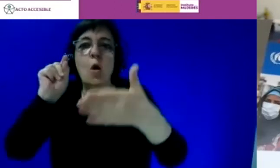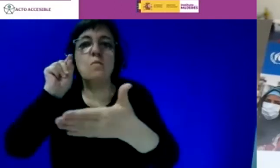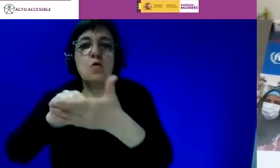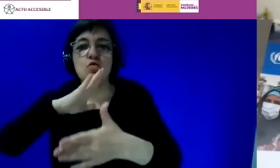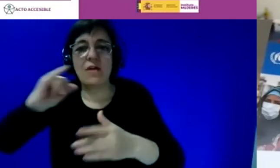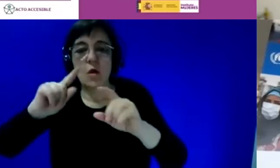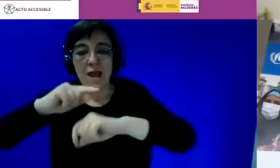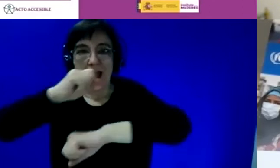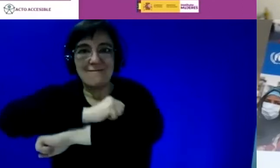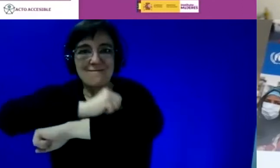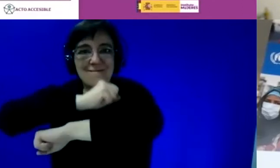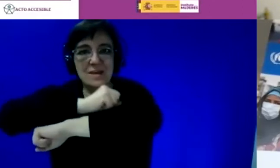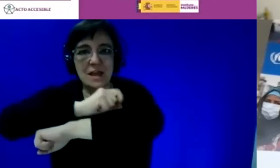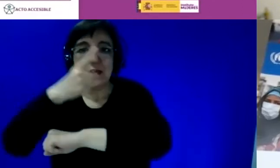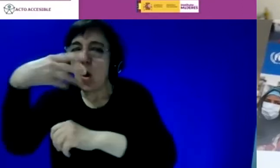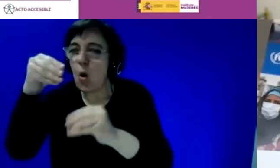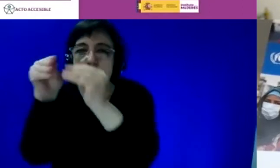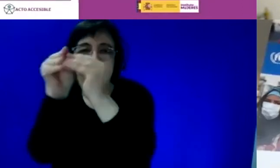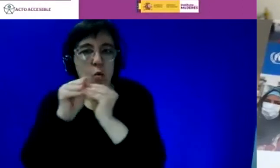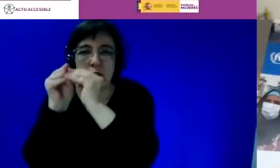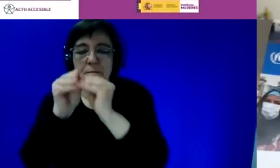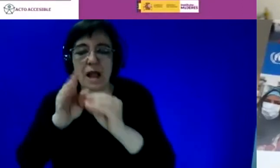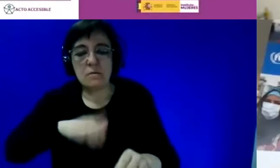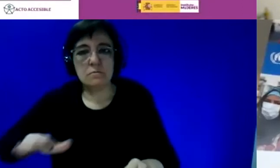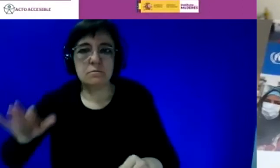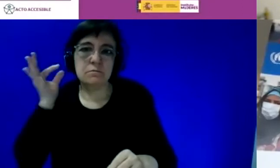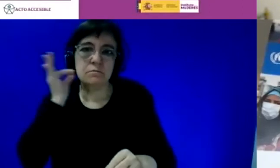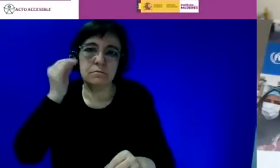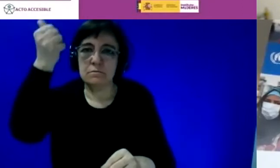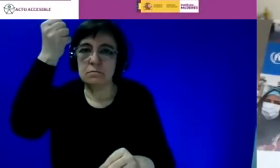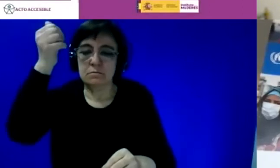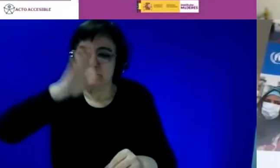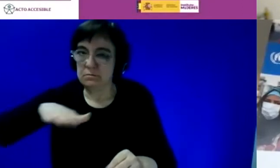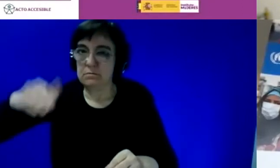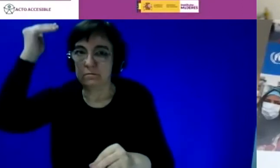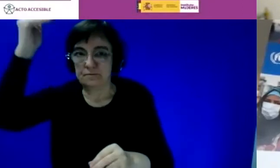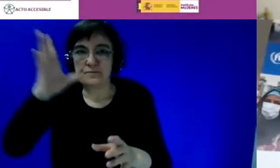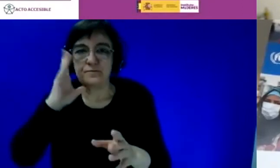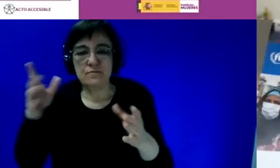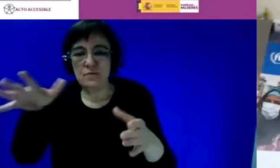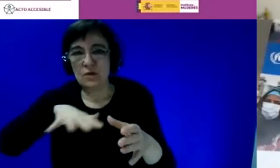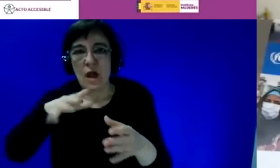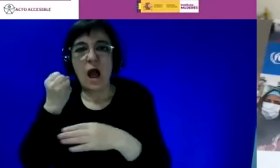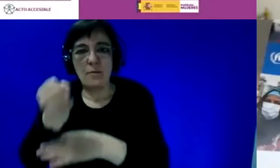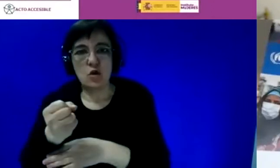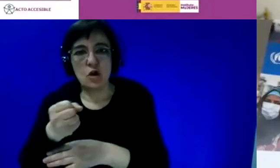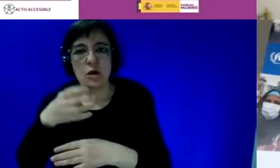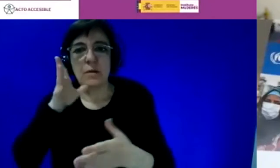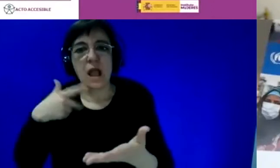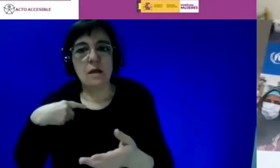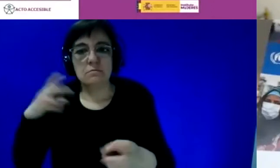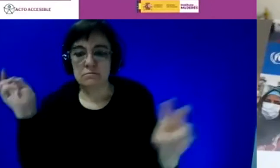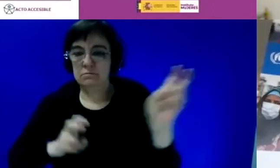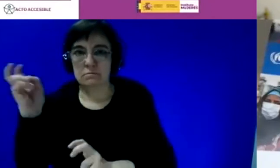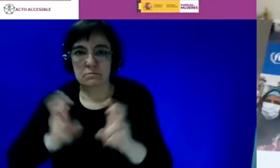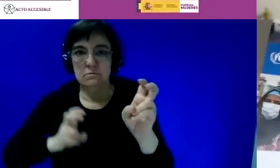children. They're support hubs that provide a safe place for arrivals for people, of course, with a